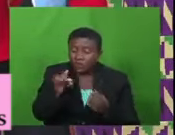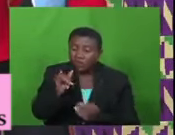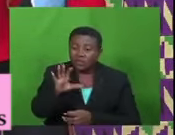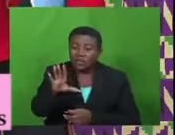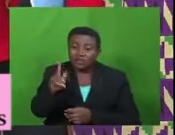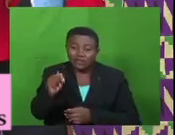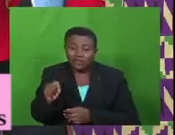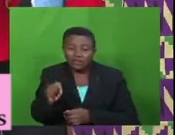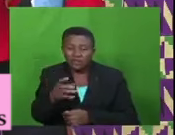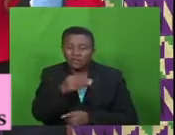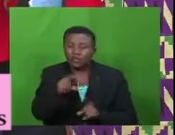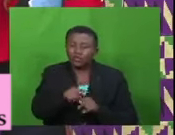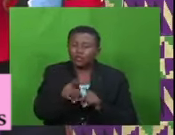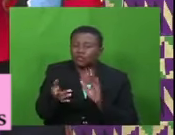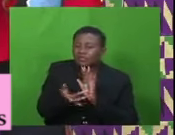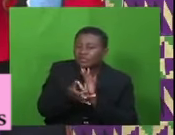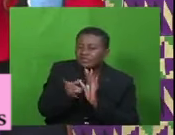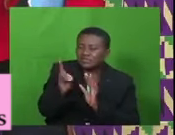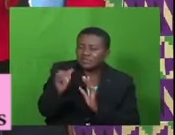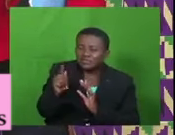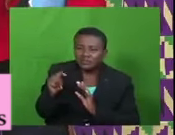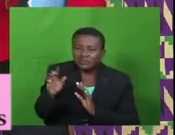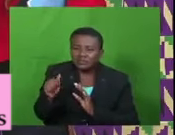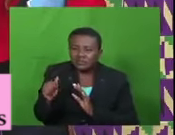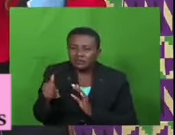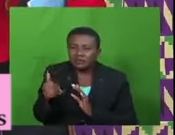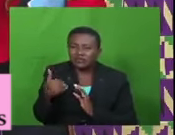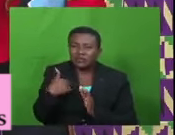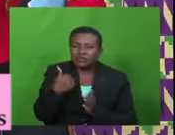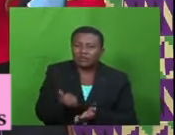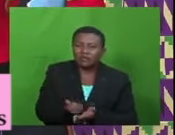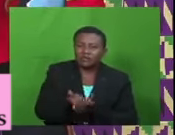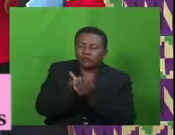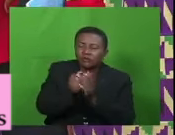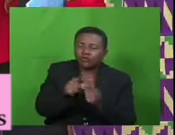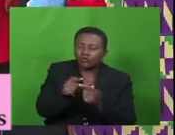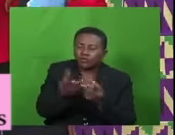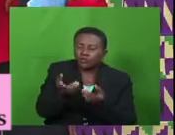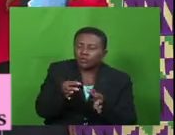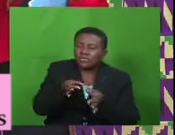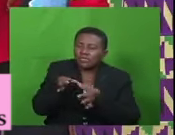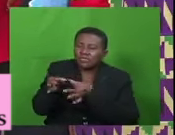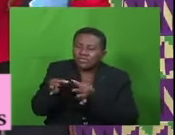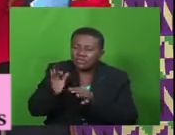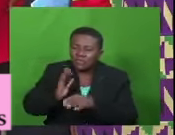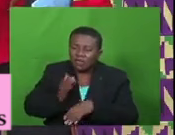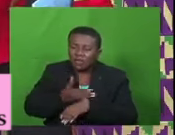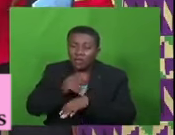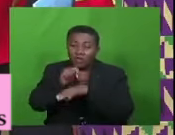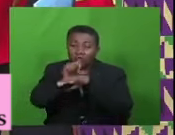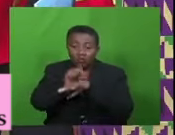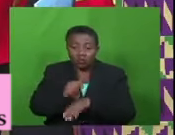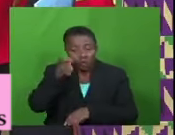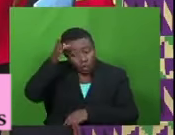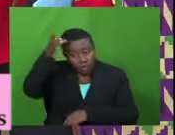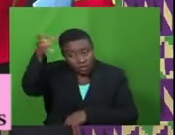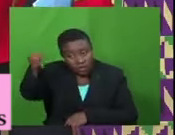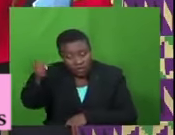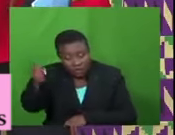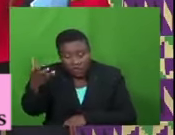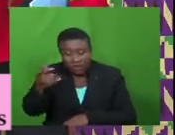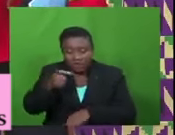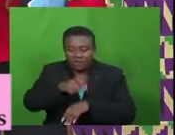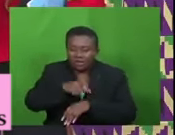the digital infrastructure will help us to redefine our traditional concepts of time,